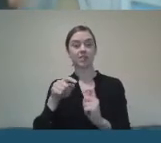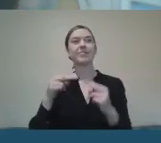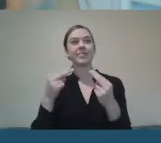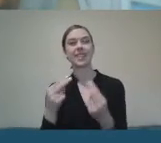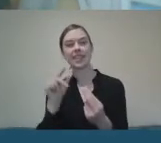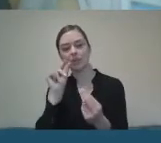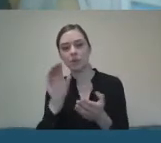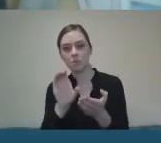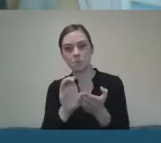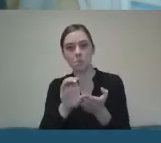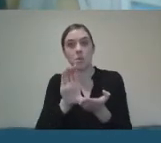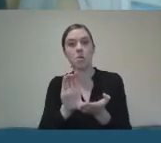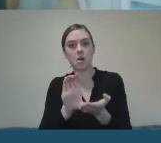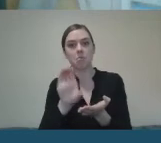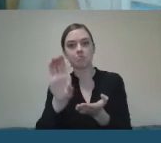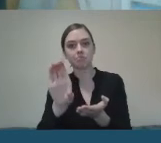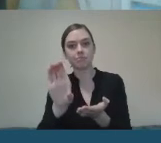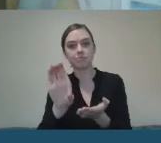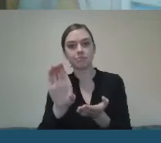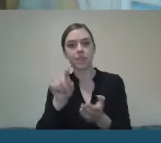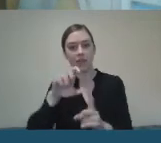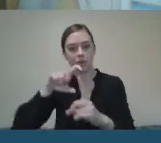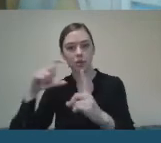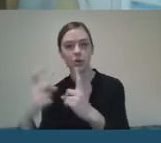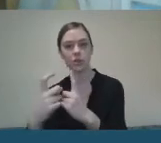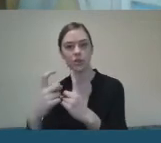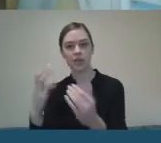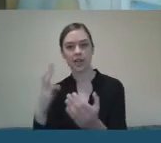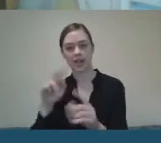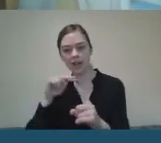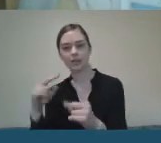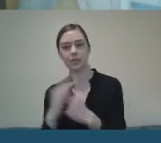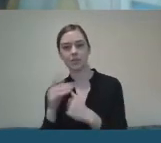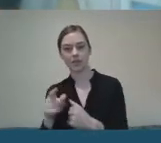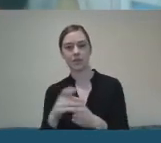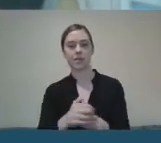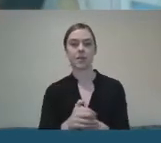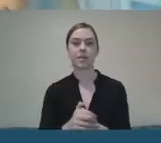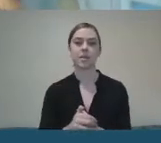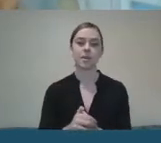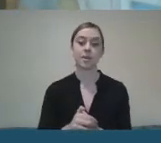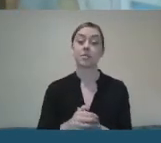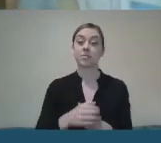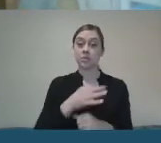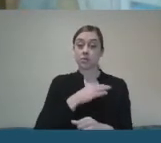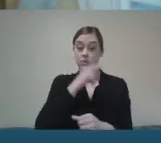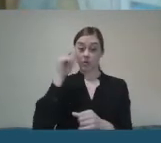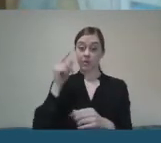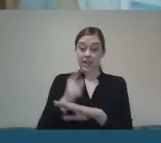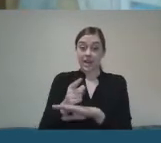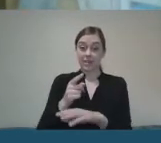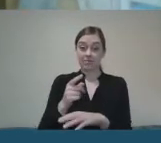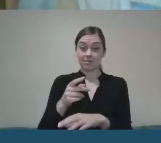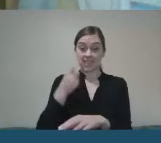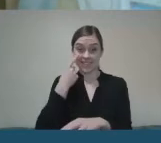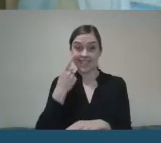investment. You know, it requires that cultural piece that I spoke about earlier on. So, I mean, there's some good news there. Like even that piece of